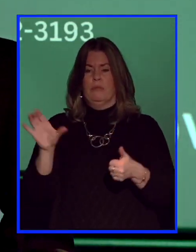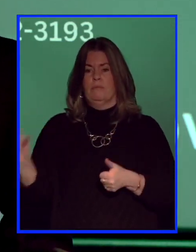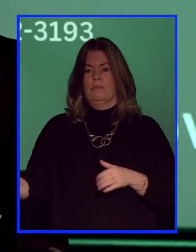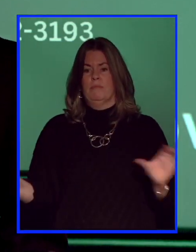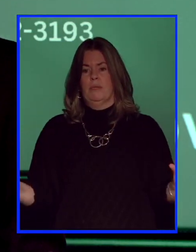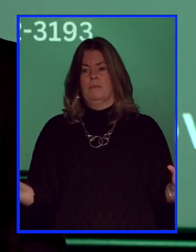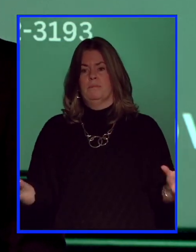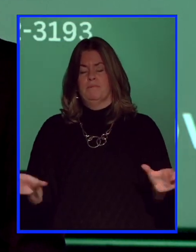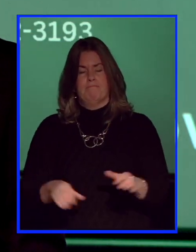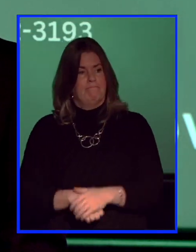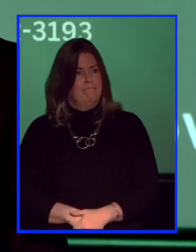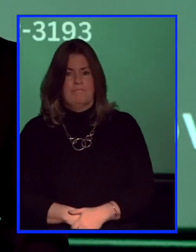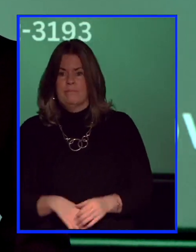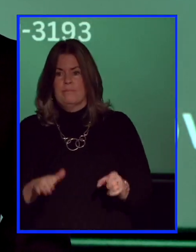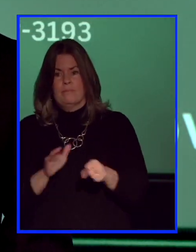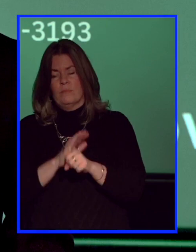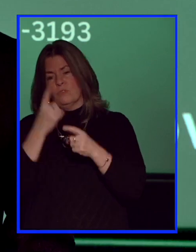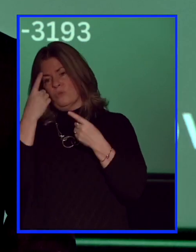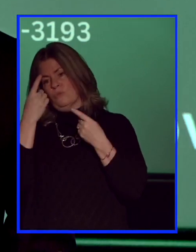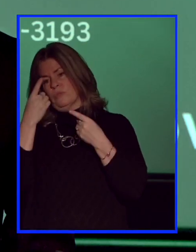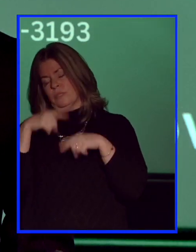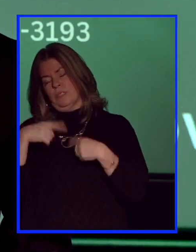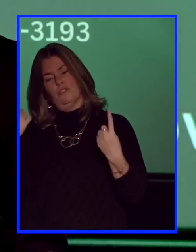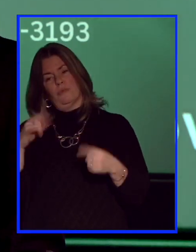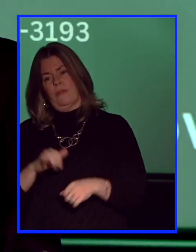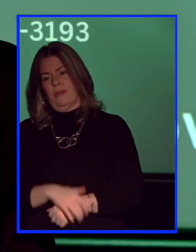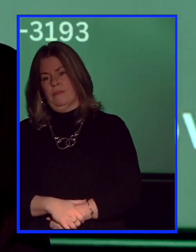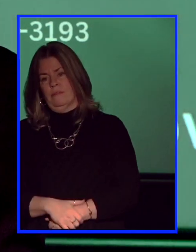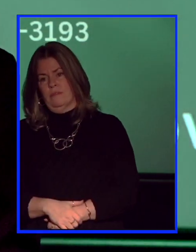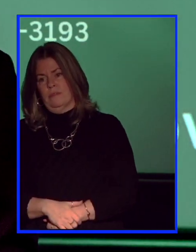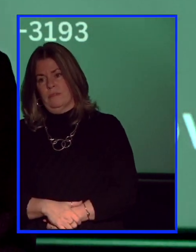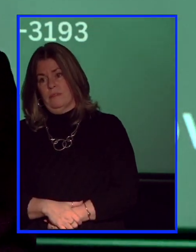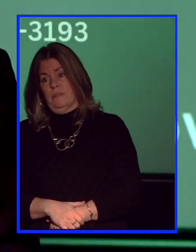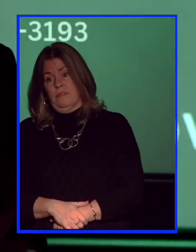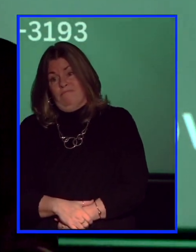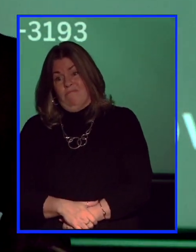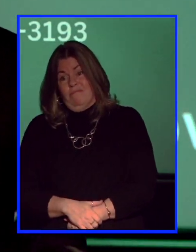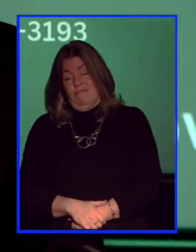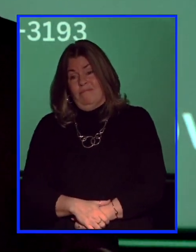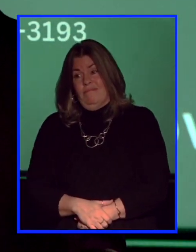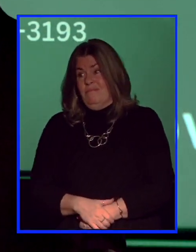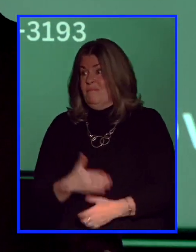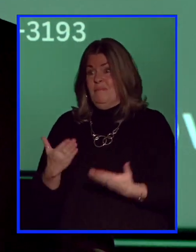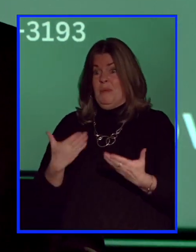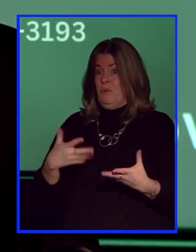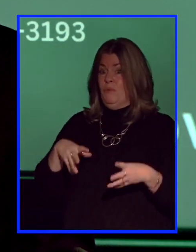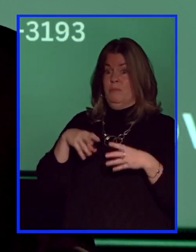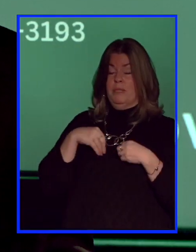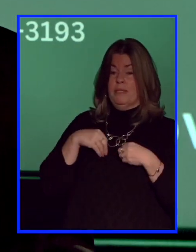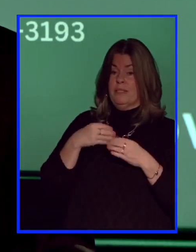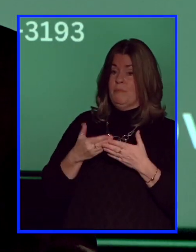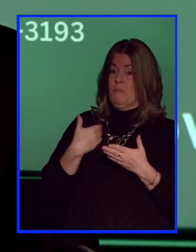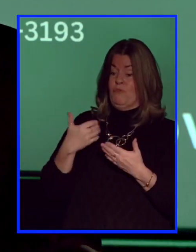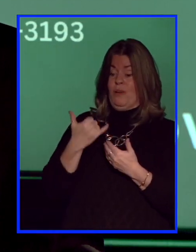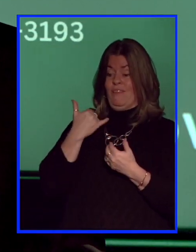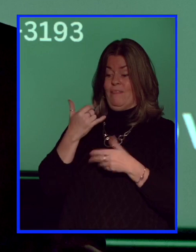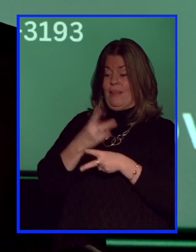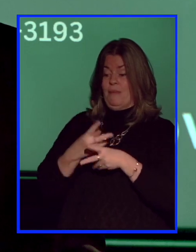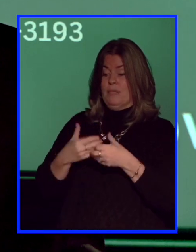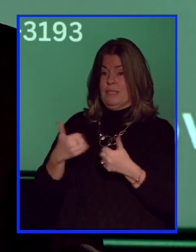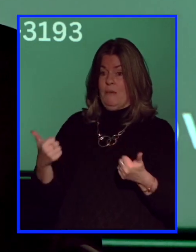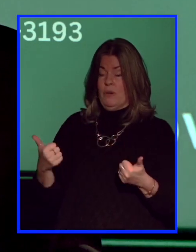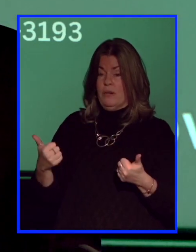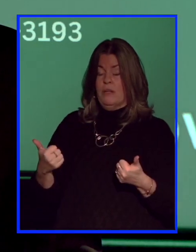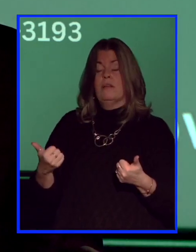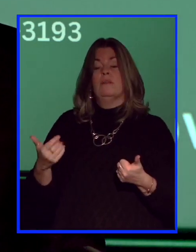I totally disagree with them on that. But they would have gone with us on the patent reform. So my approach on that, let's